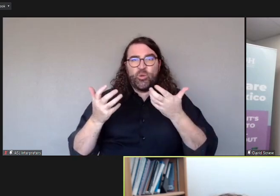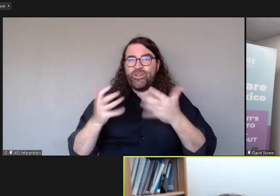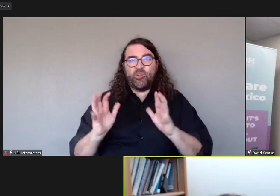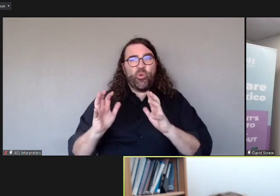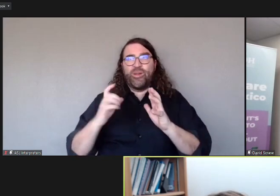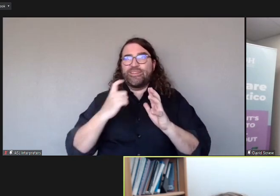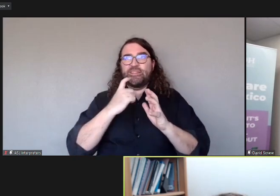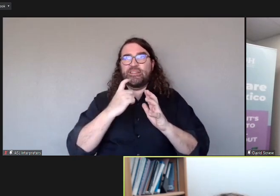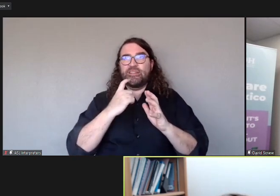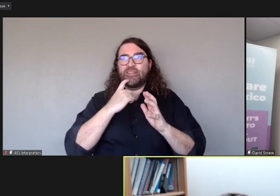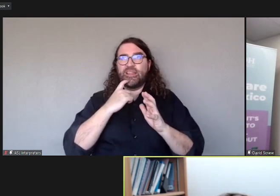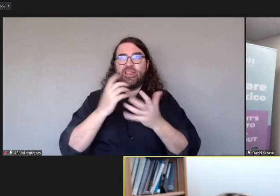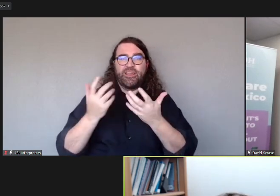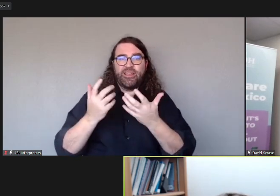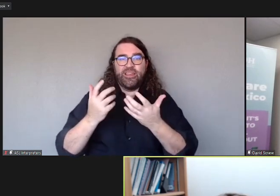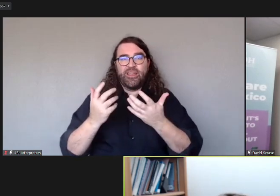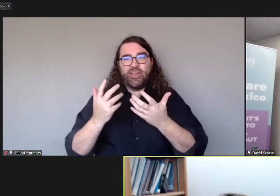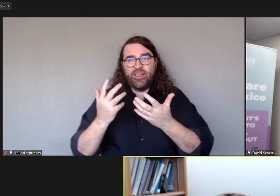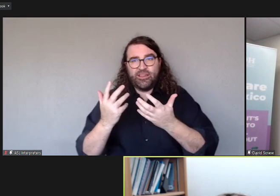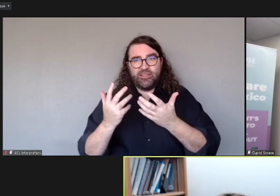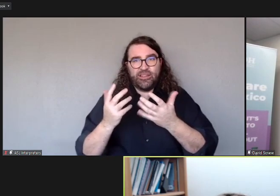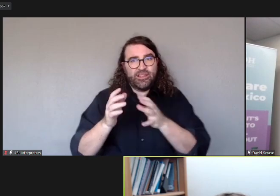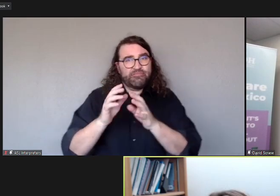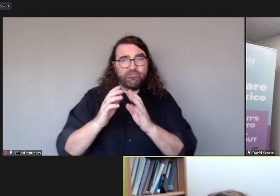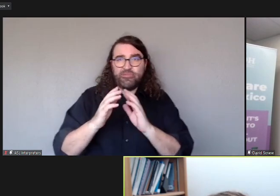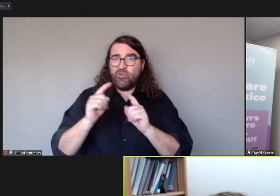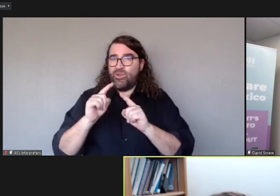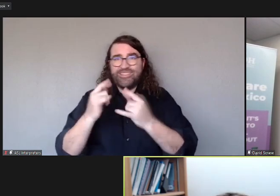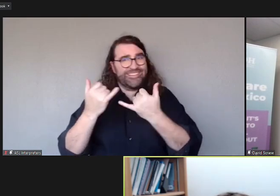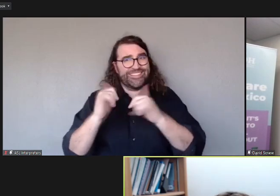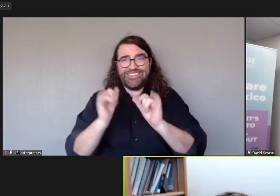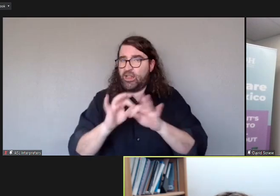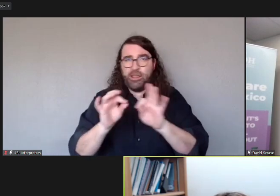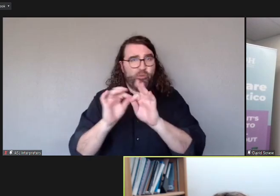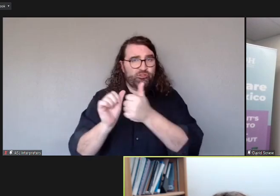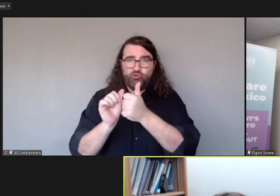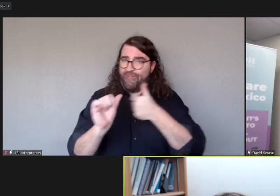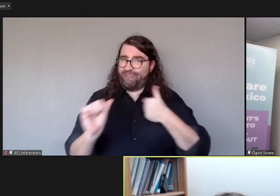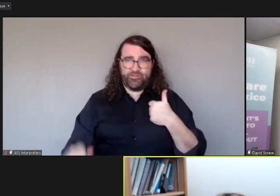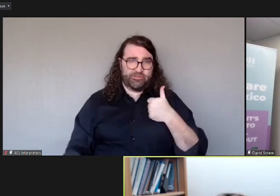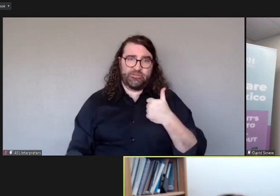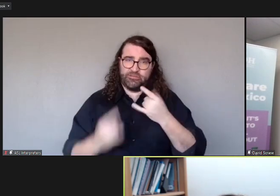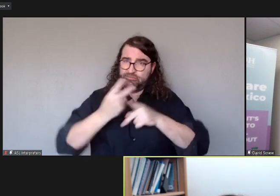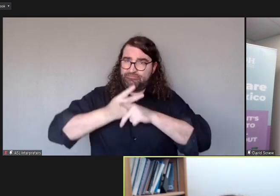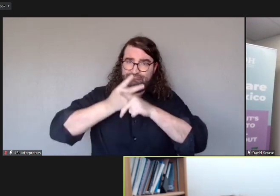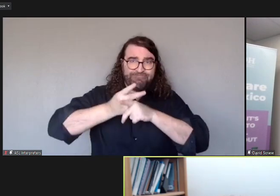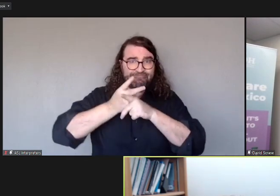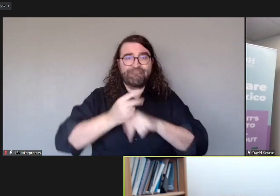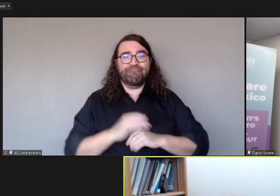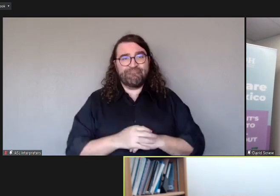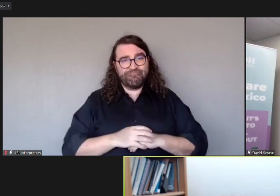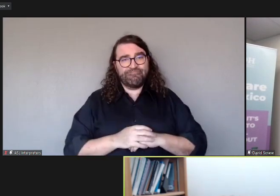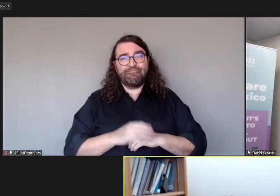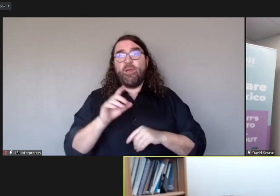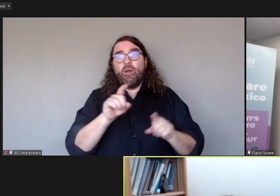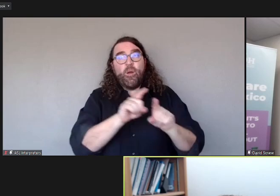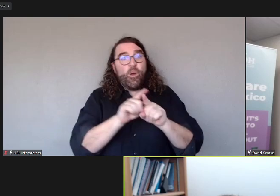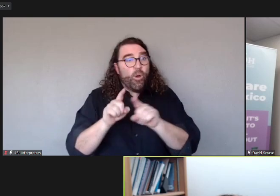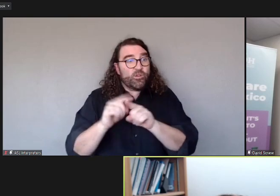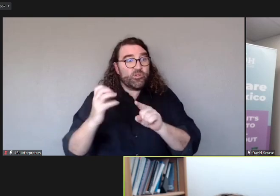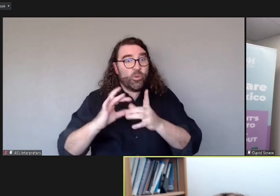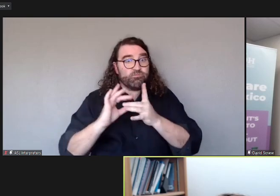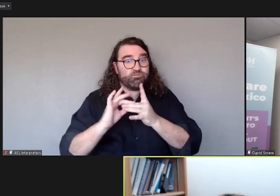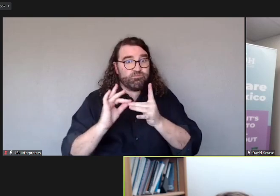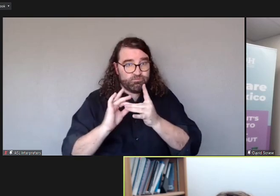that avoiding infection is not important, because it is. The other thing I want to note is